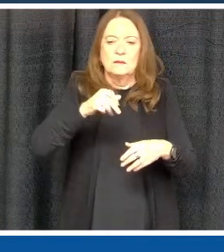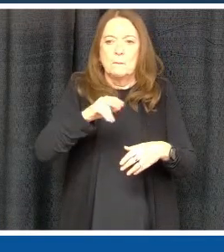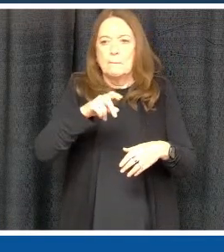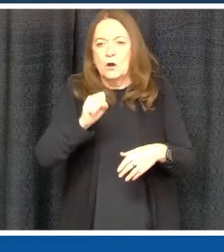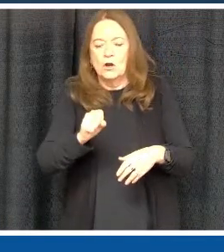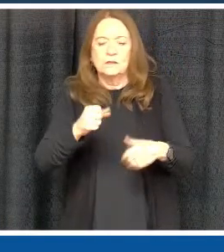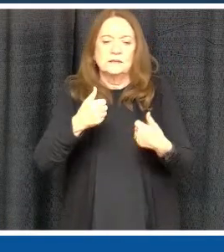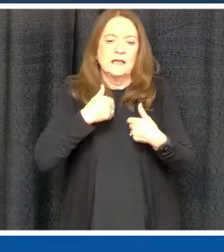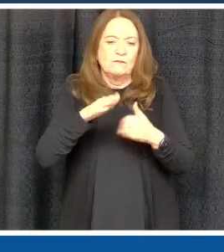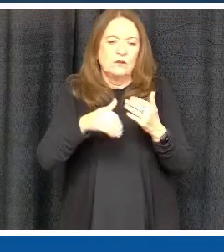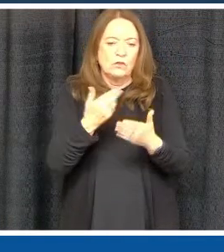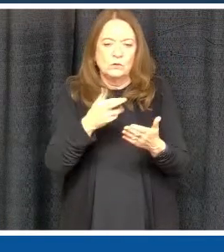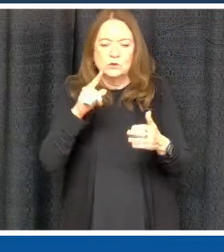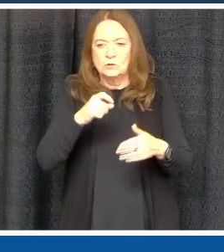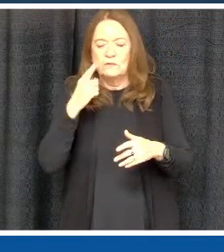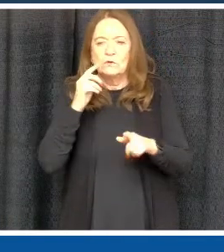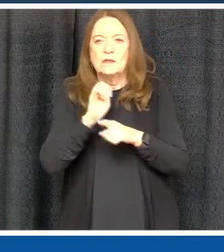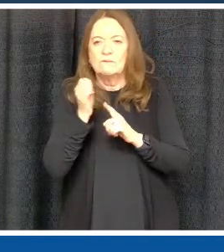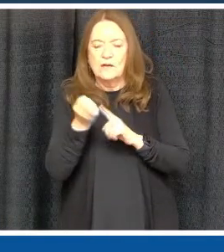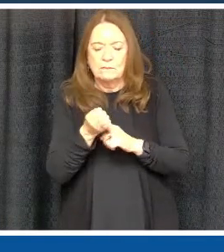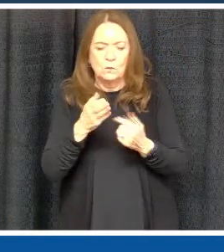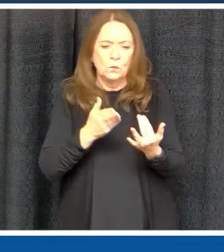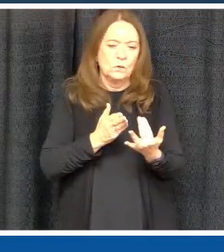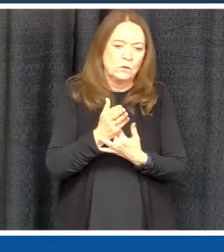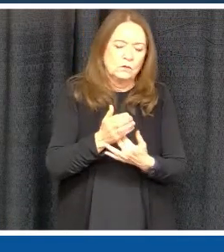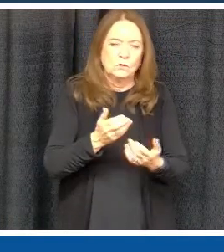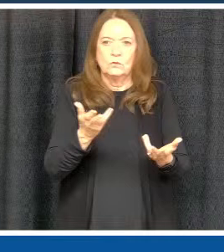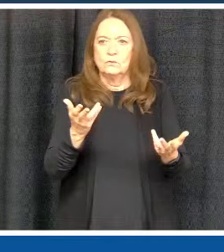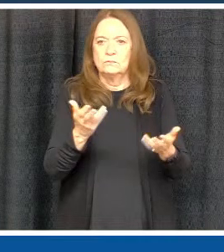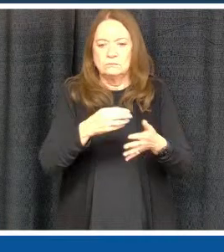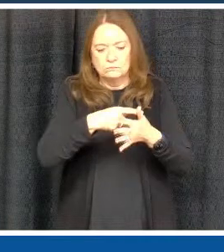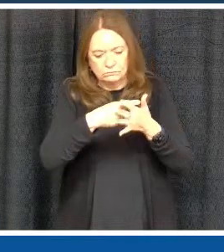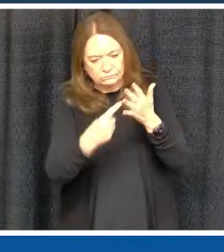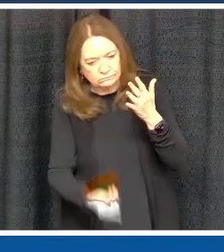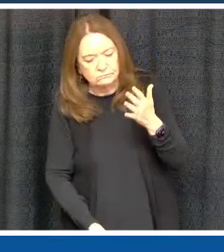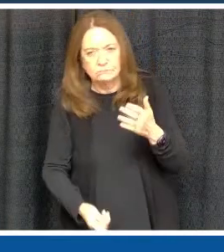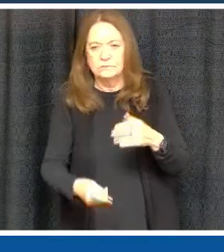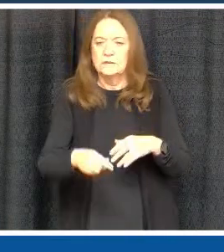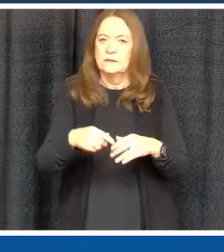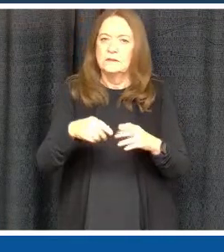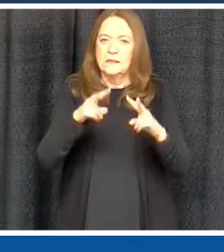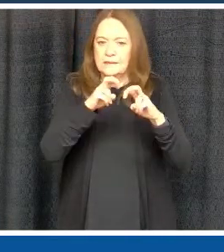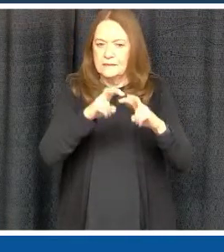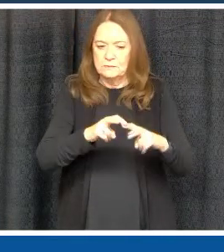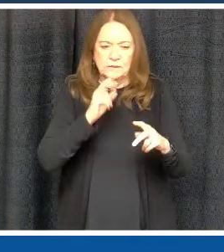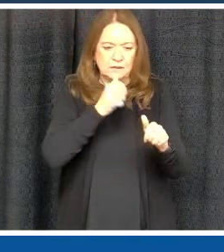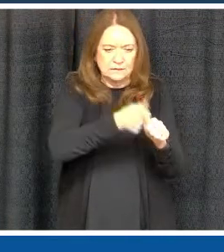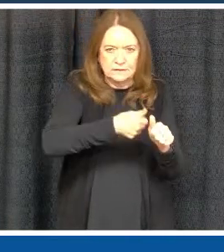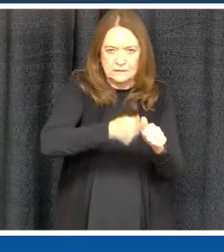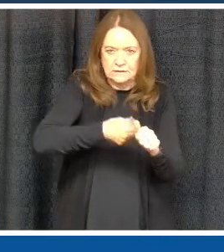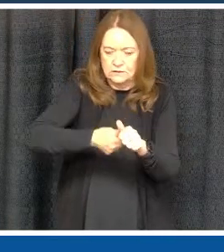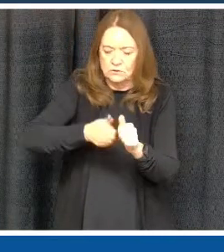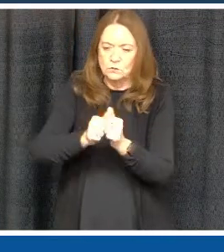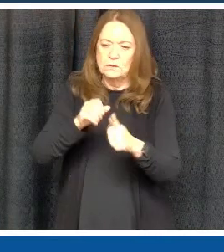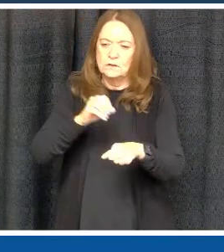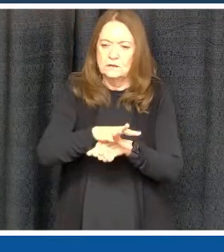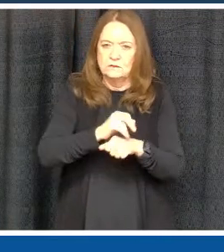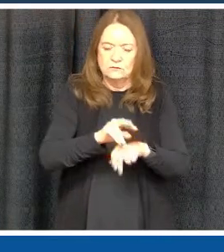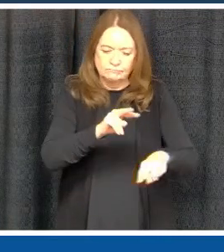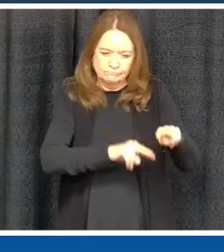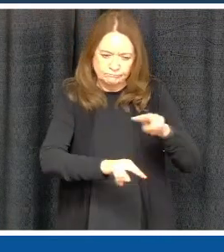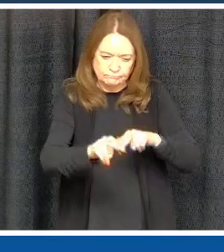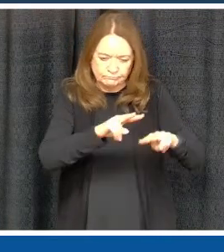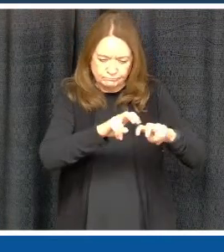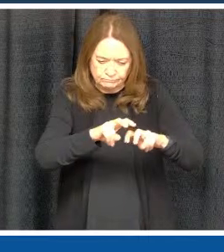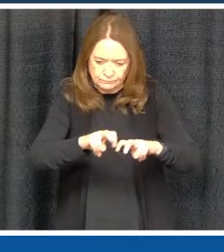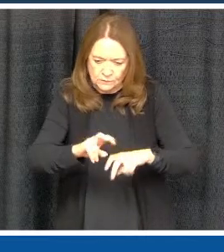resources, and the environment. We went through an exhaustive assessment of each one of these points with the consultant looking at